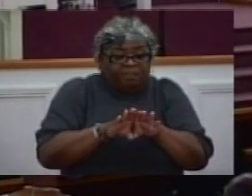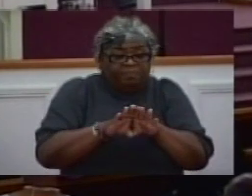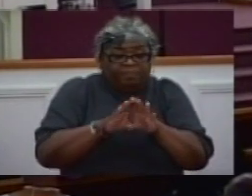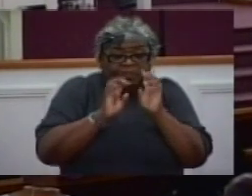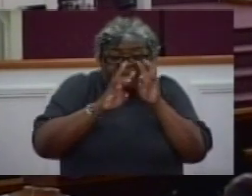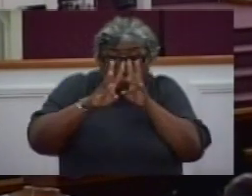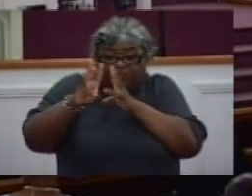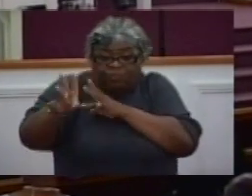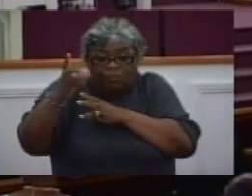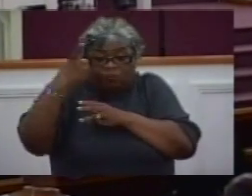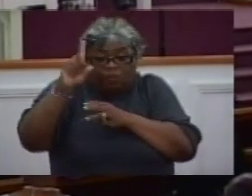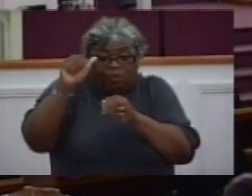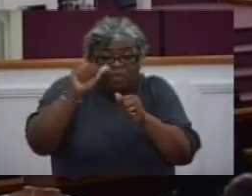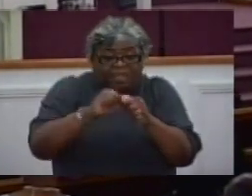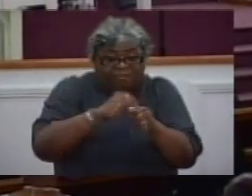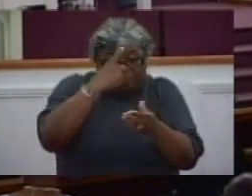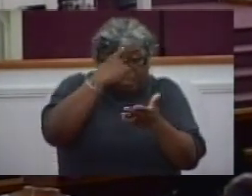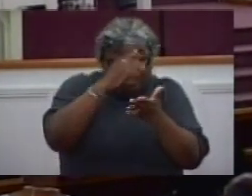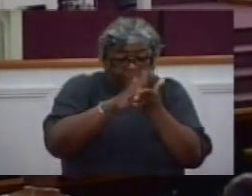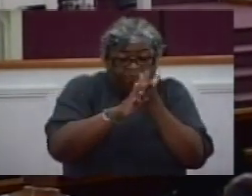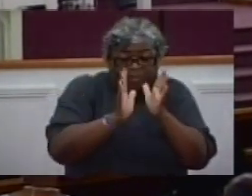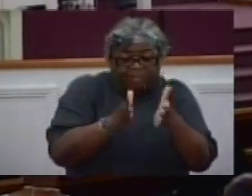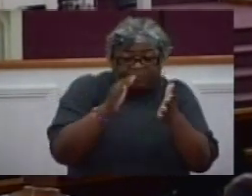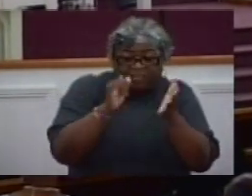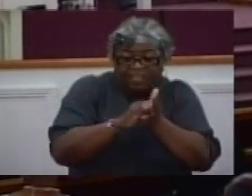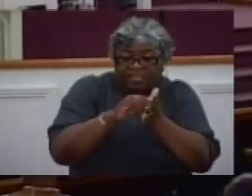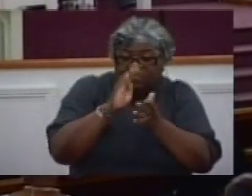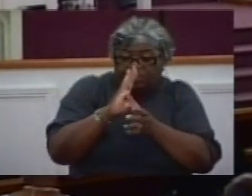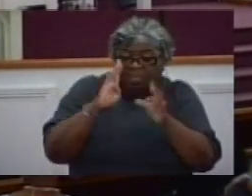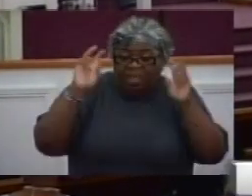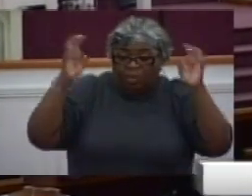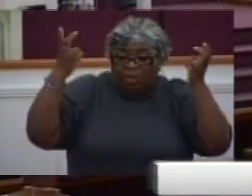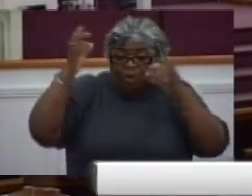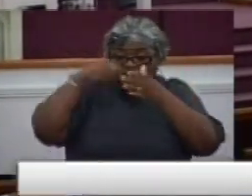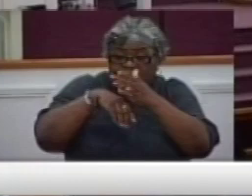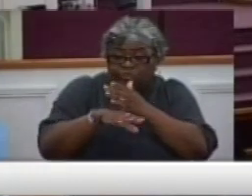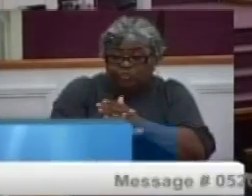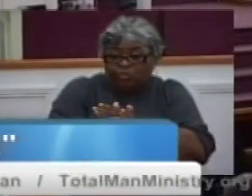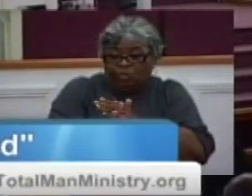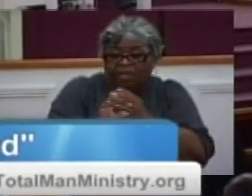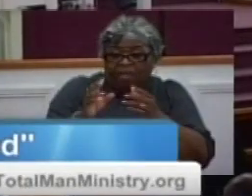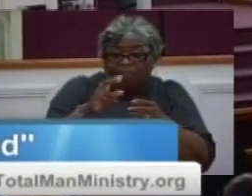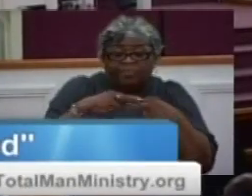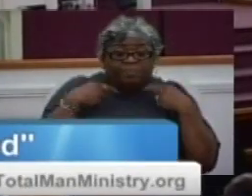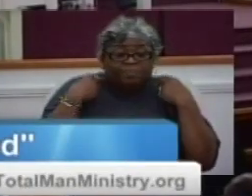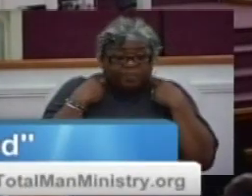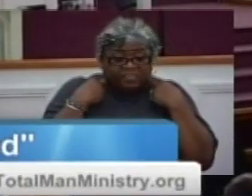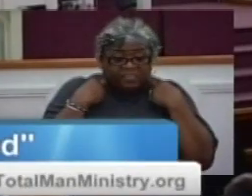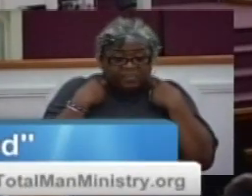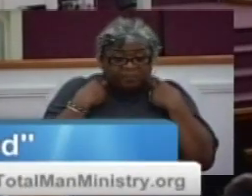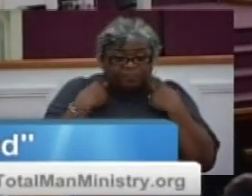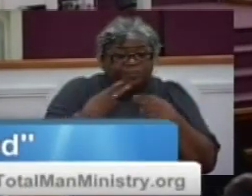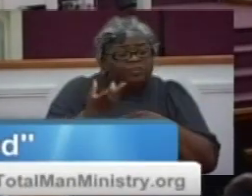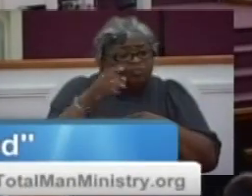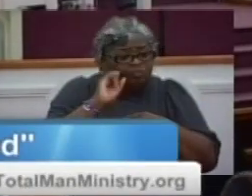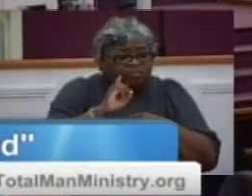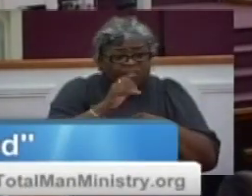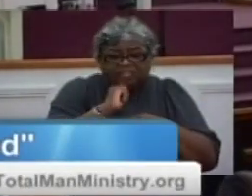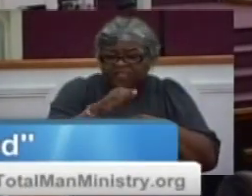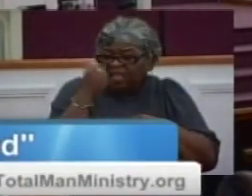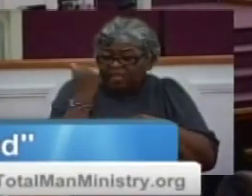avenue for every believer who has been called into the priesthood. See, you're just